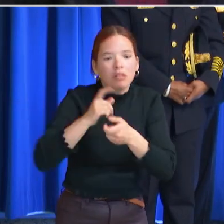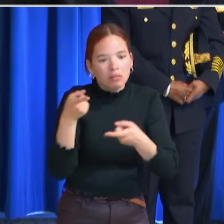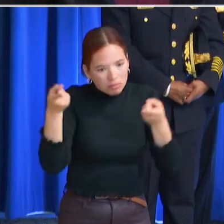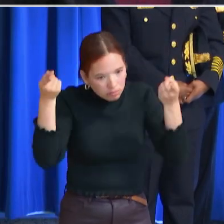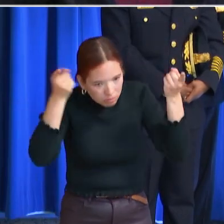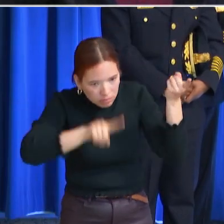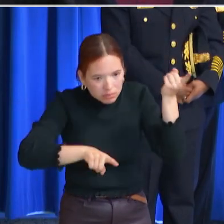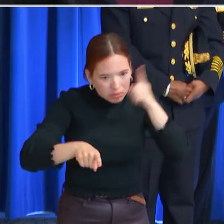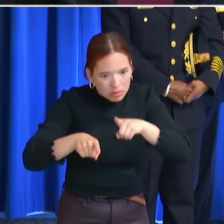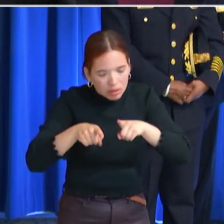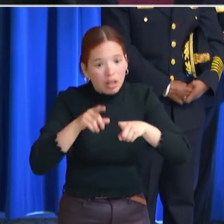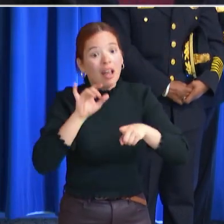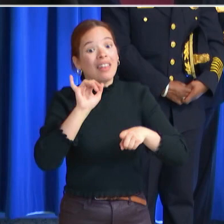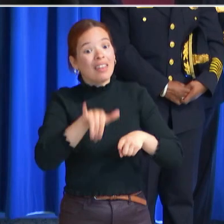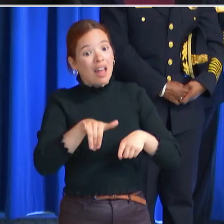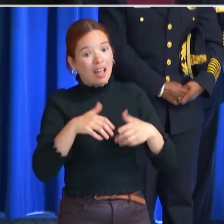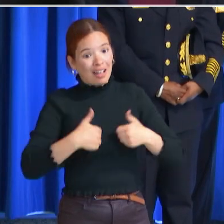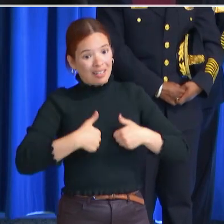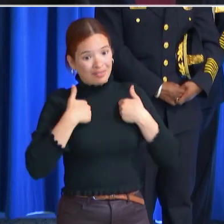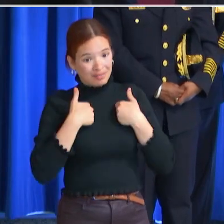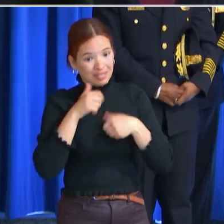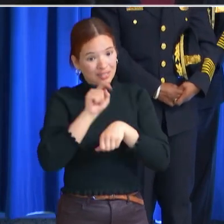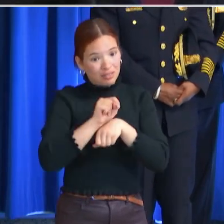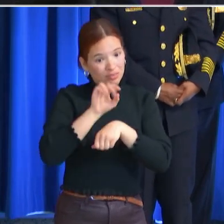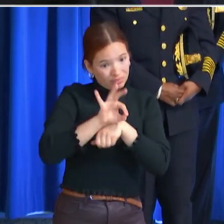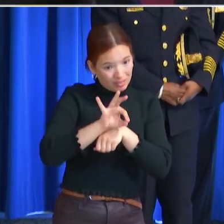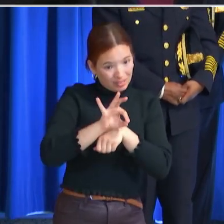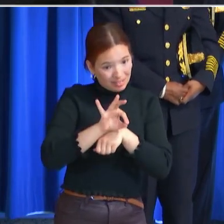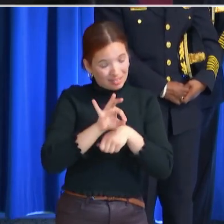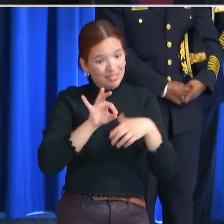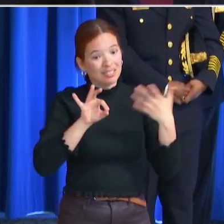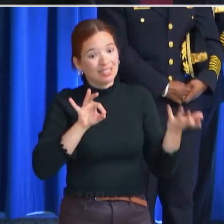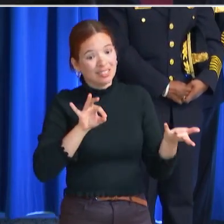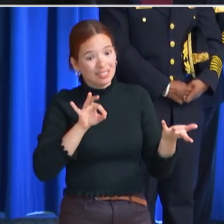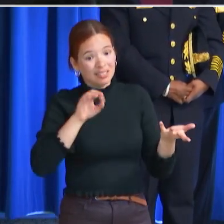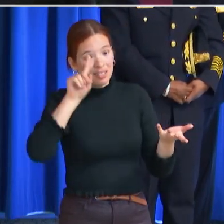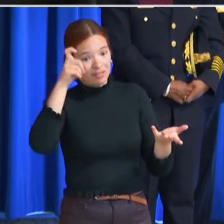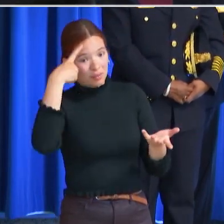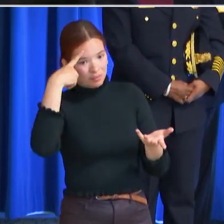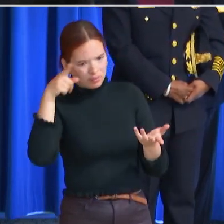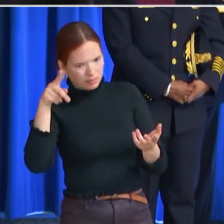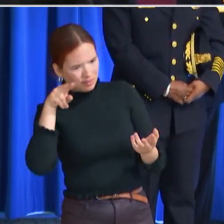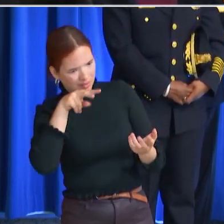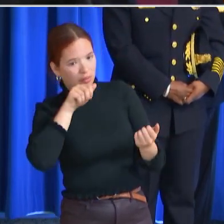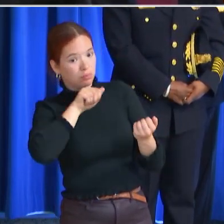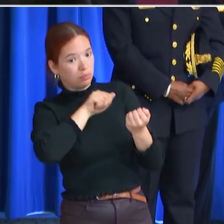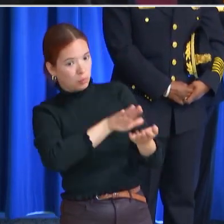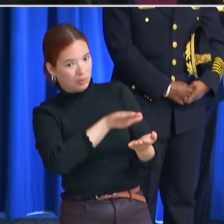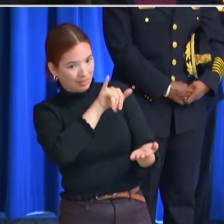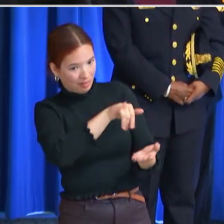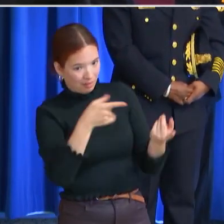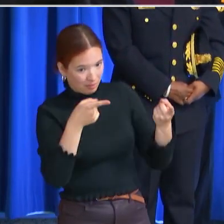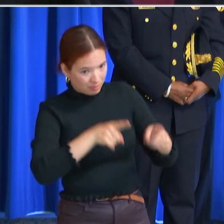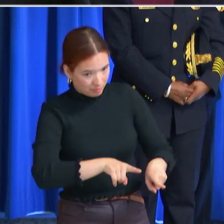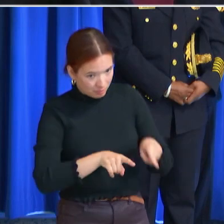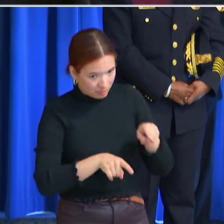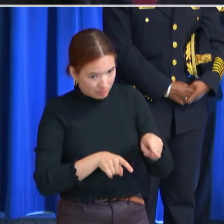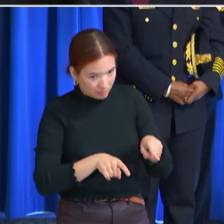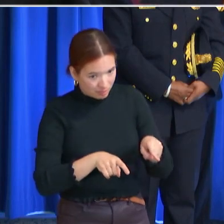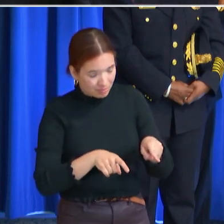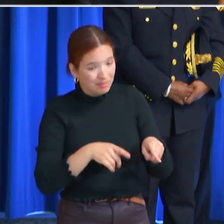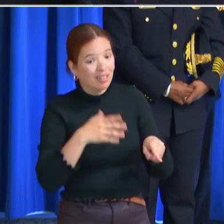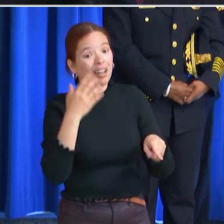force, as an example, where that's a whole of government approach in the various areas, I think that that's really the way. And if you look